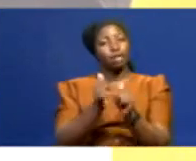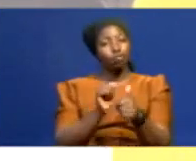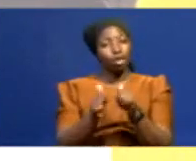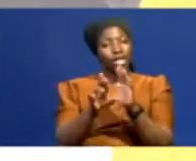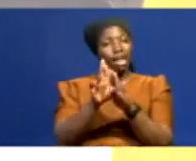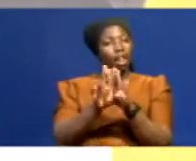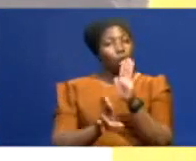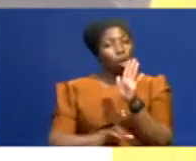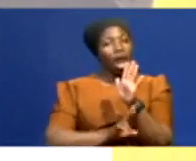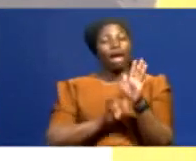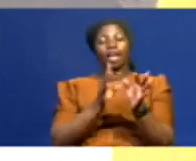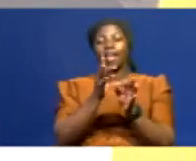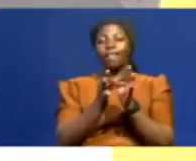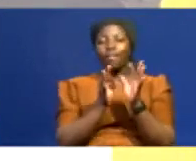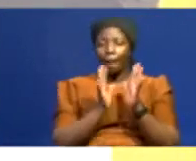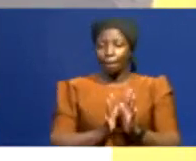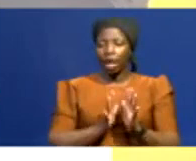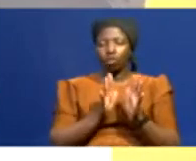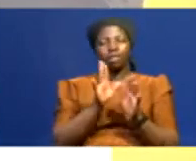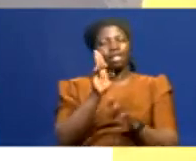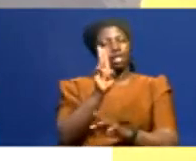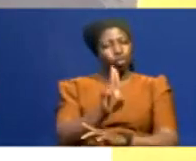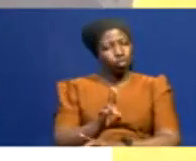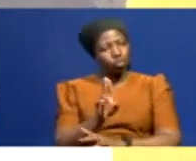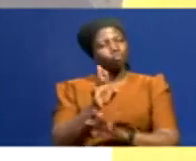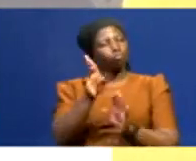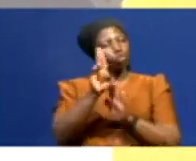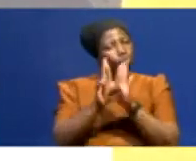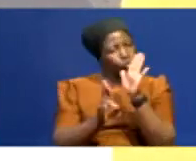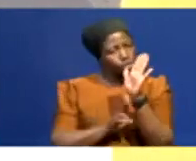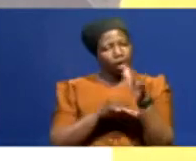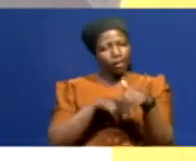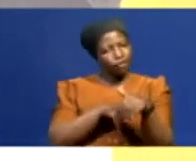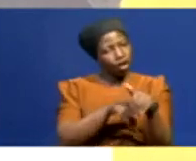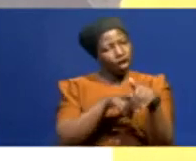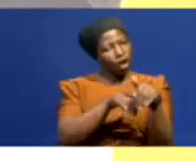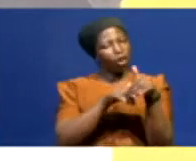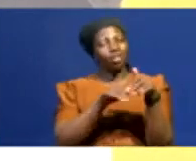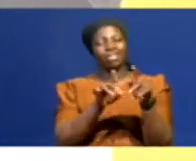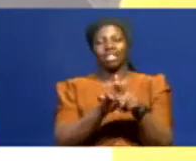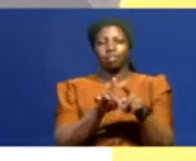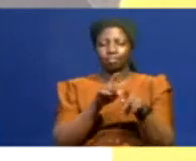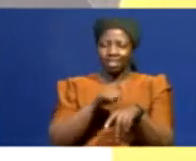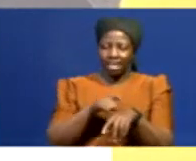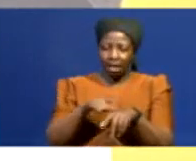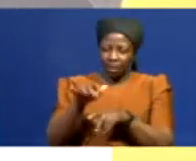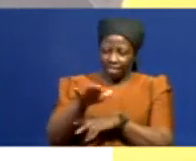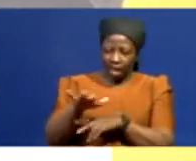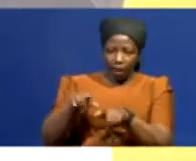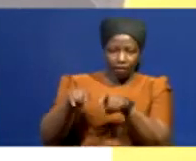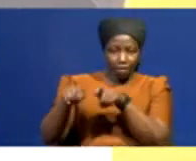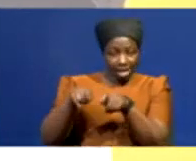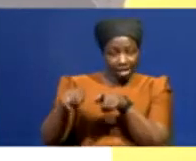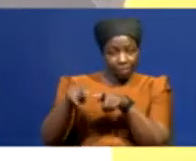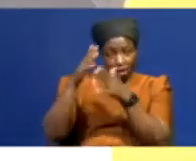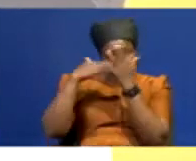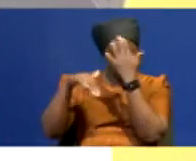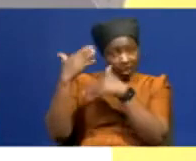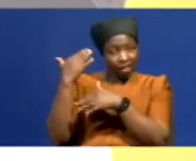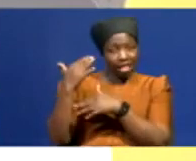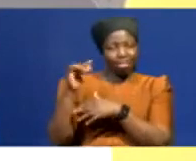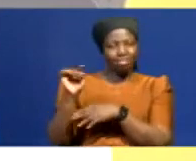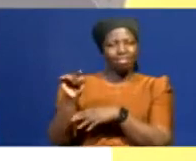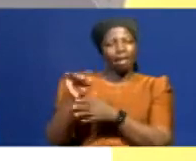So if somebody is used to following rules, even when it comes to management perspective of the university,